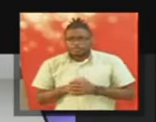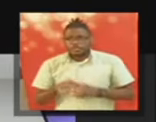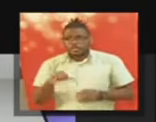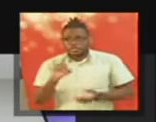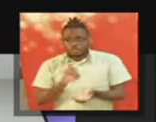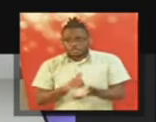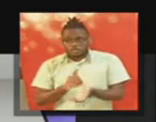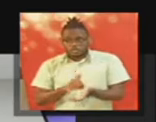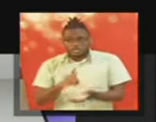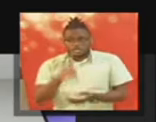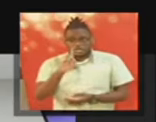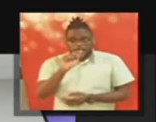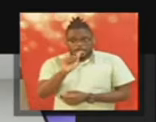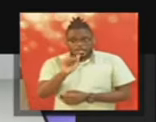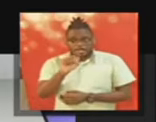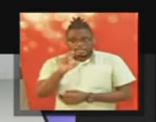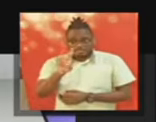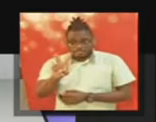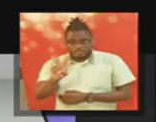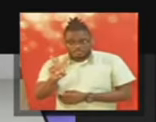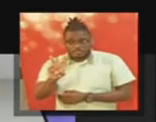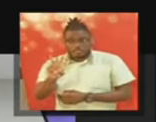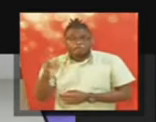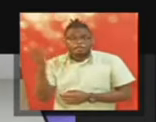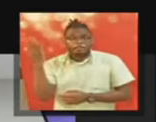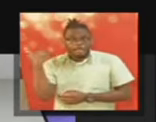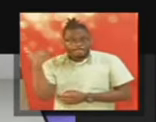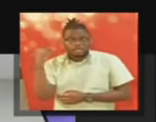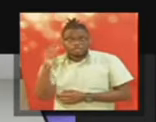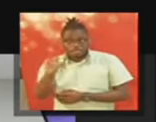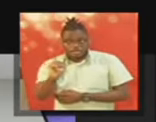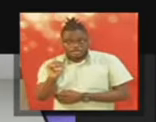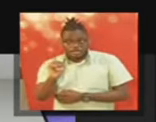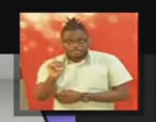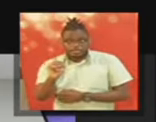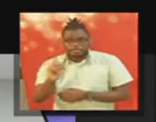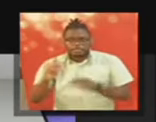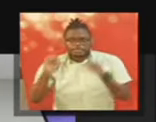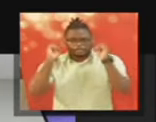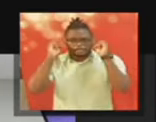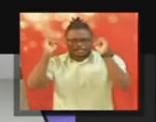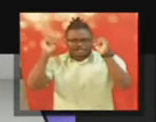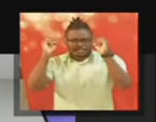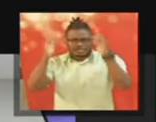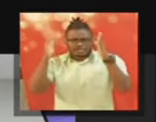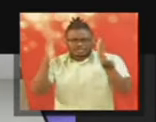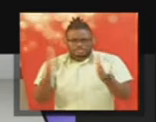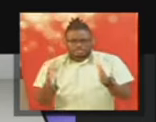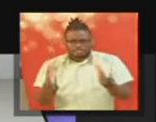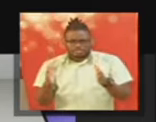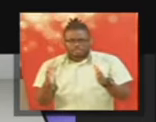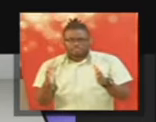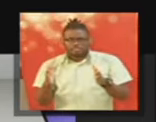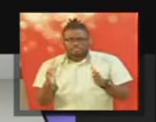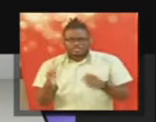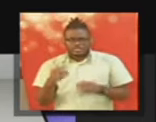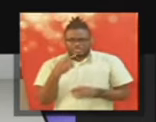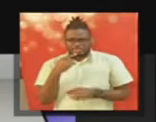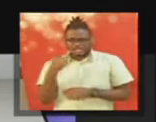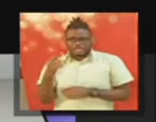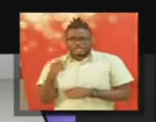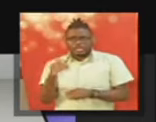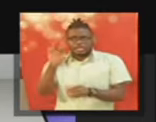peak, and on Monday, the minister kind of dismissed any claims that the elections would have had